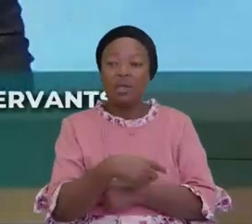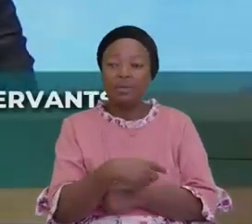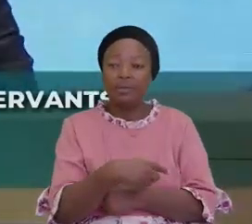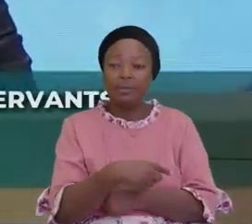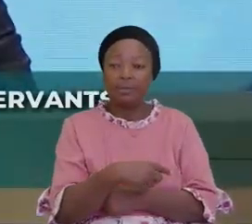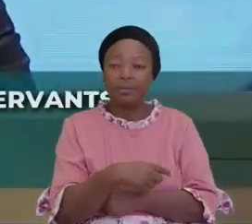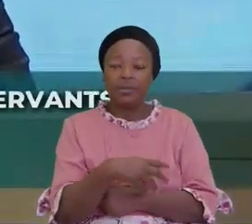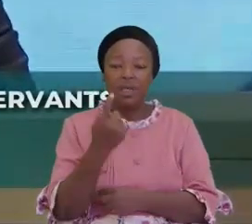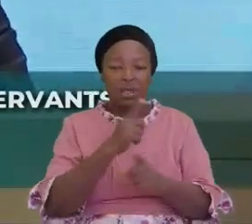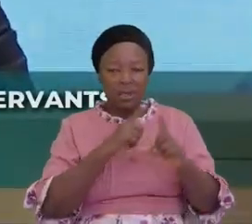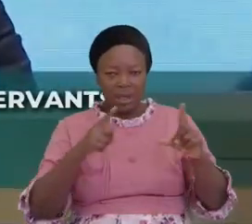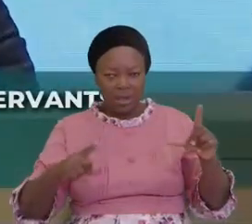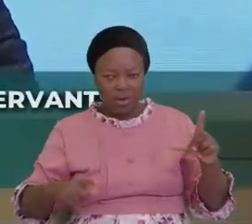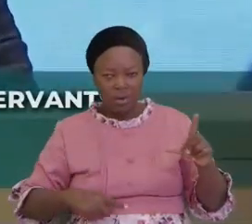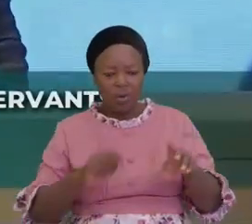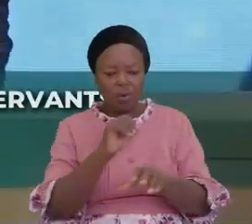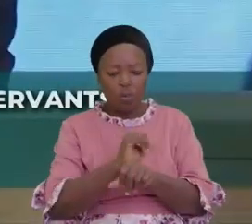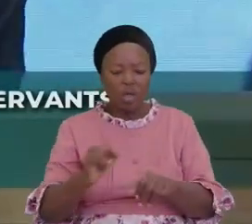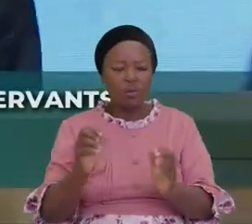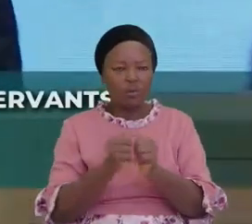The Lord walking with them.